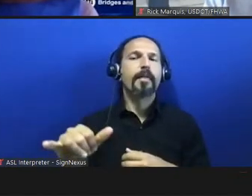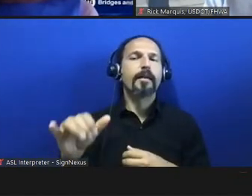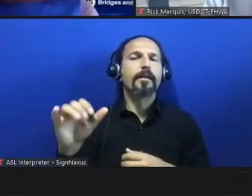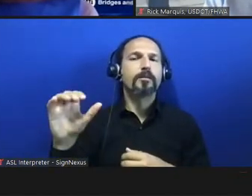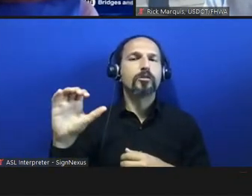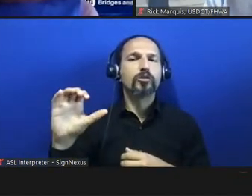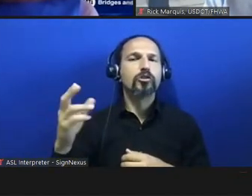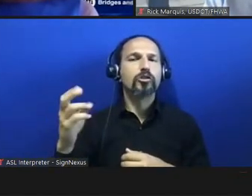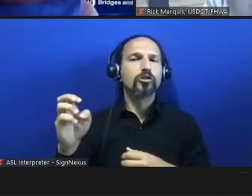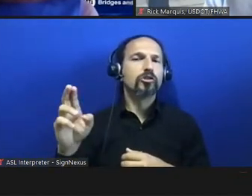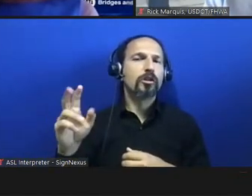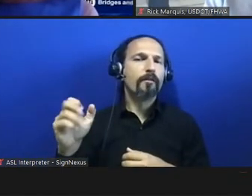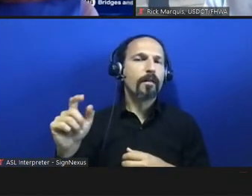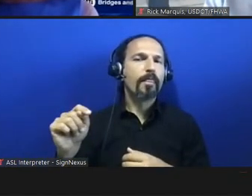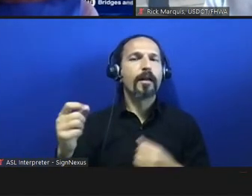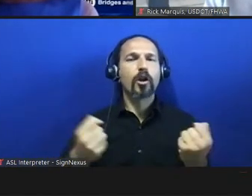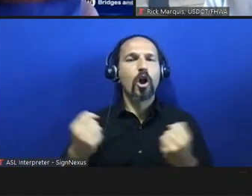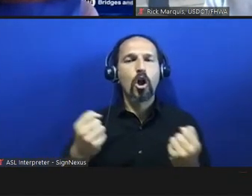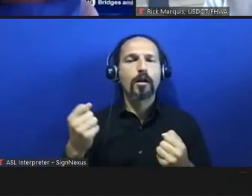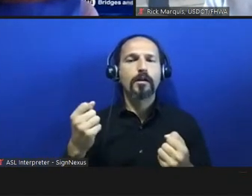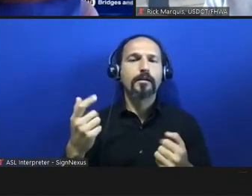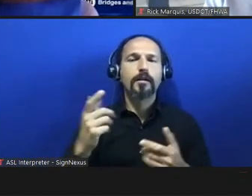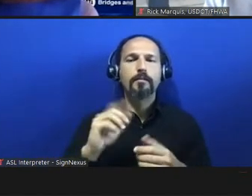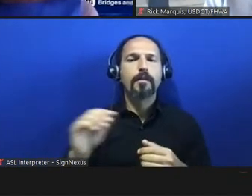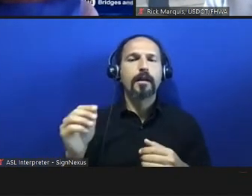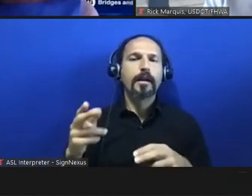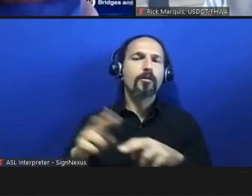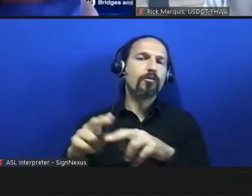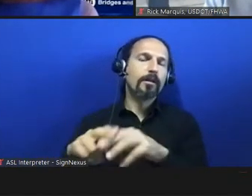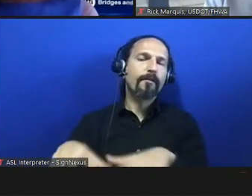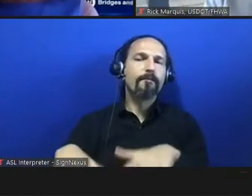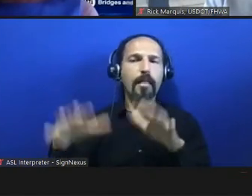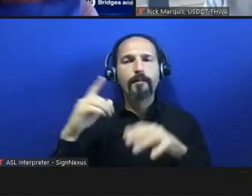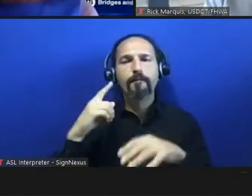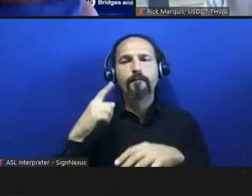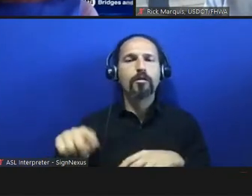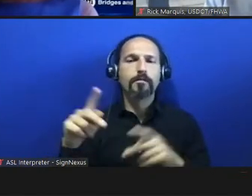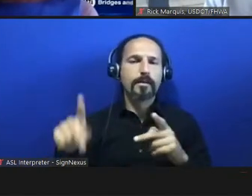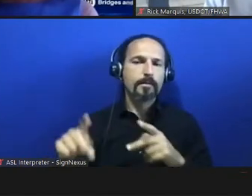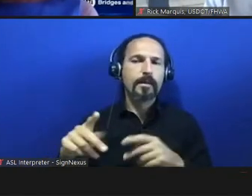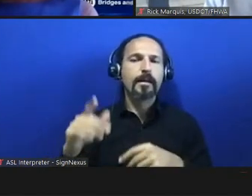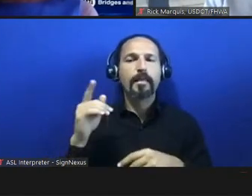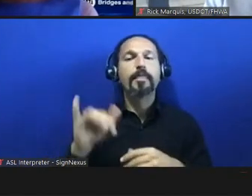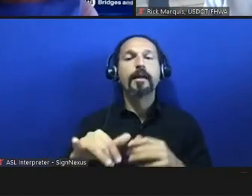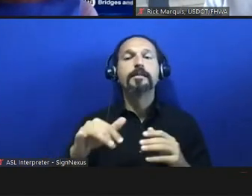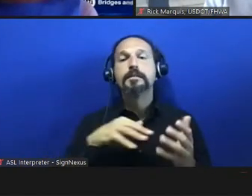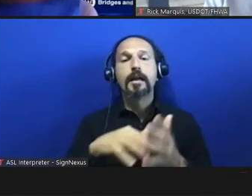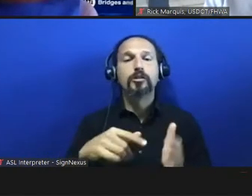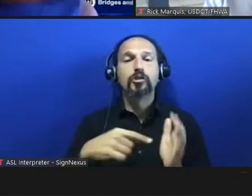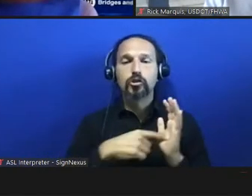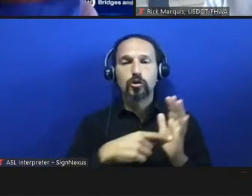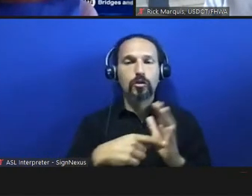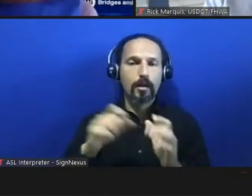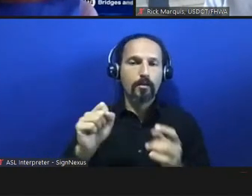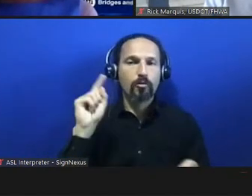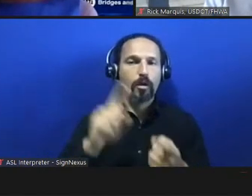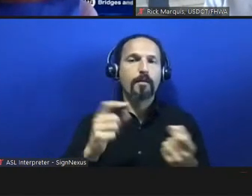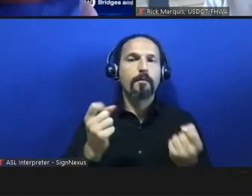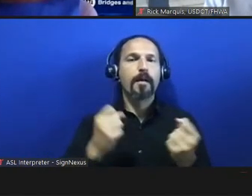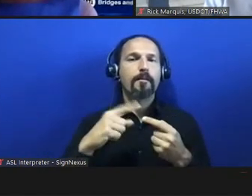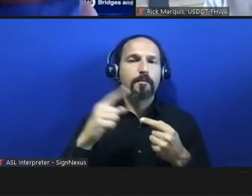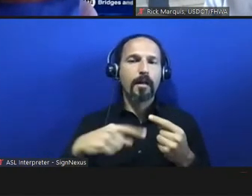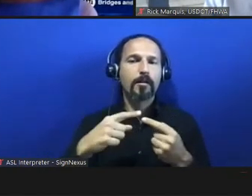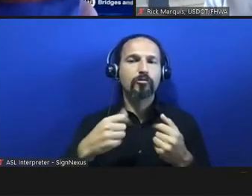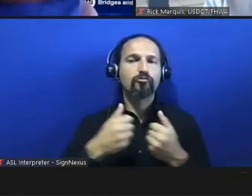but not being able to breathe and increased flooding is so much more of a pain for so many Studies have shown that we have to reduce vehicle miles